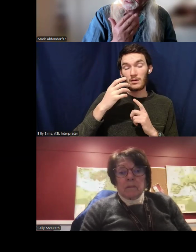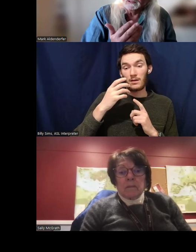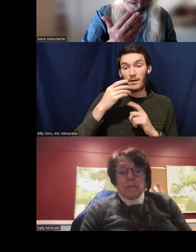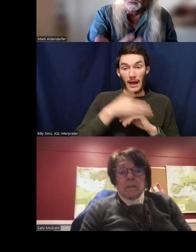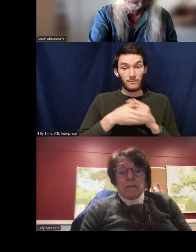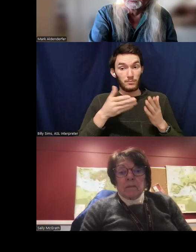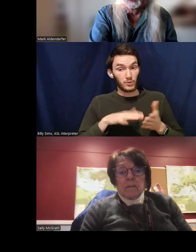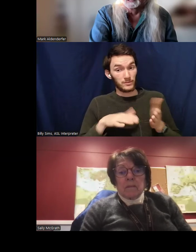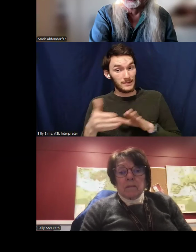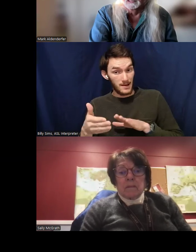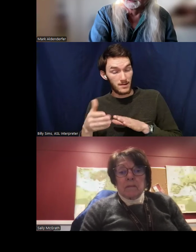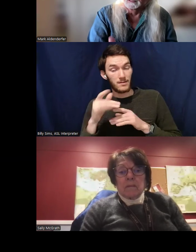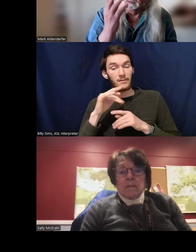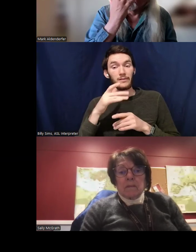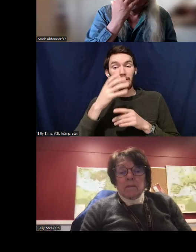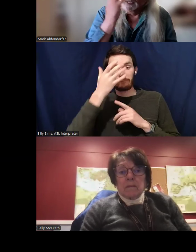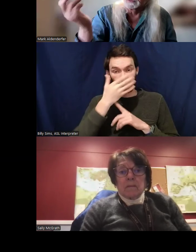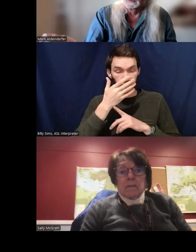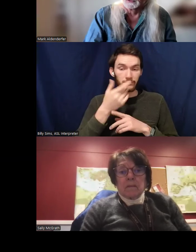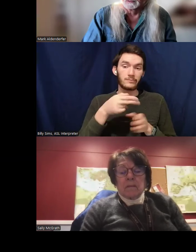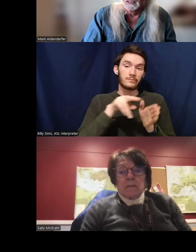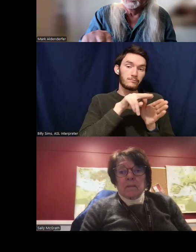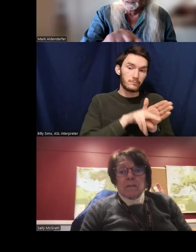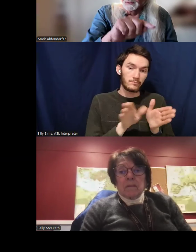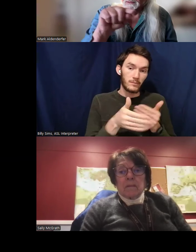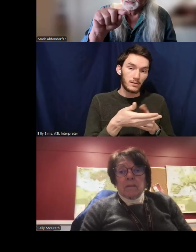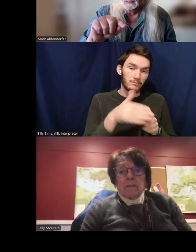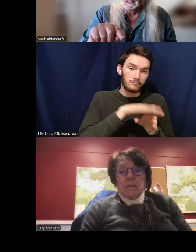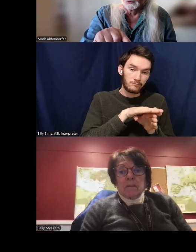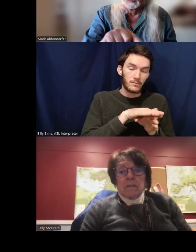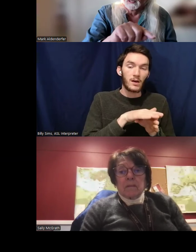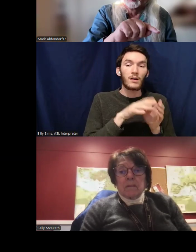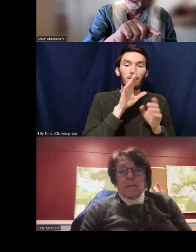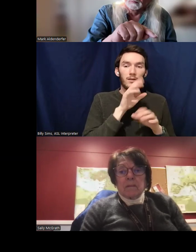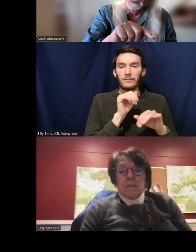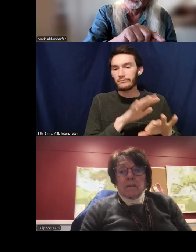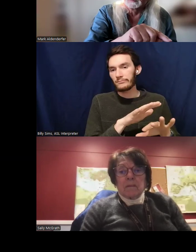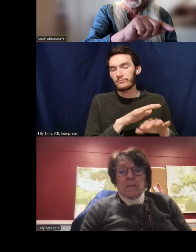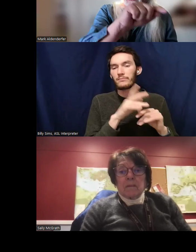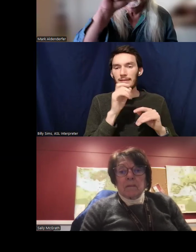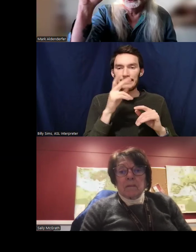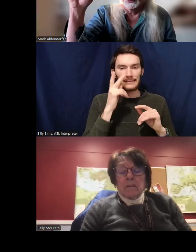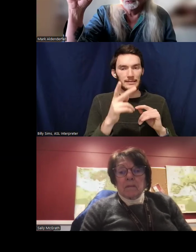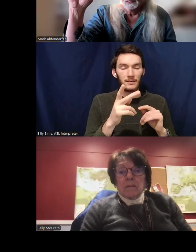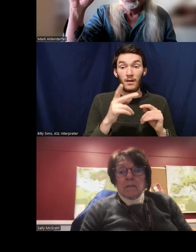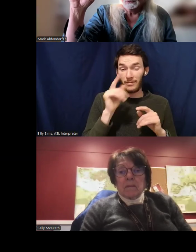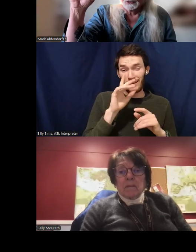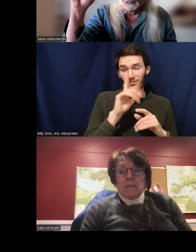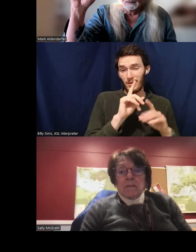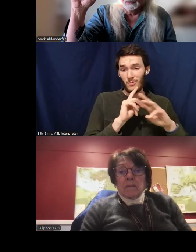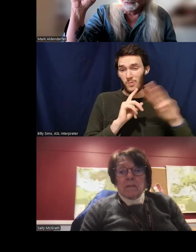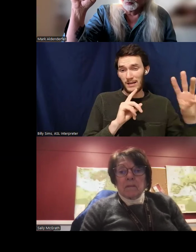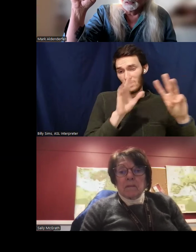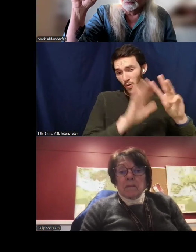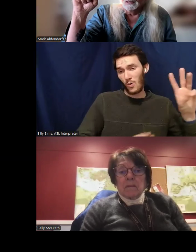is deceased, they put them into the container, and then the gold mask goes on. In fact, we can see that going up from Western Tibet into